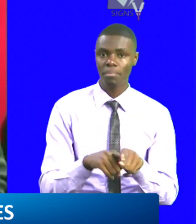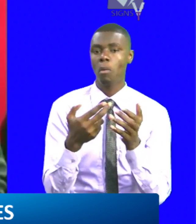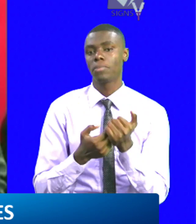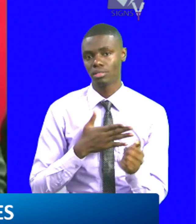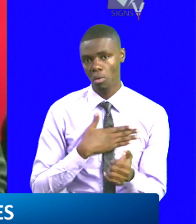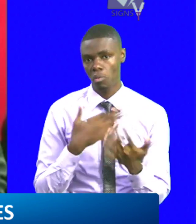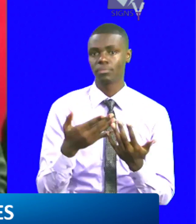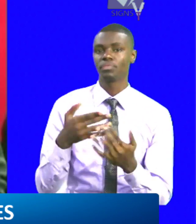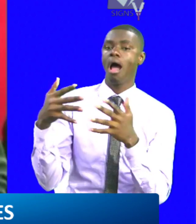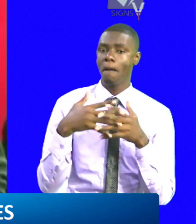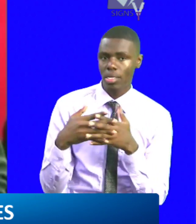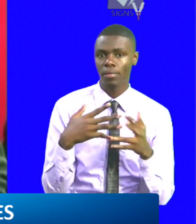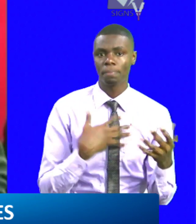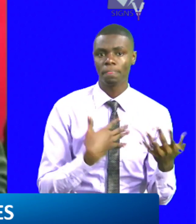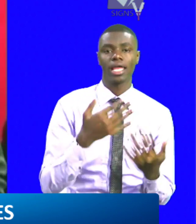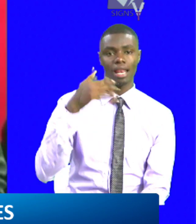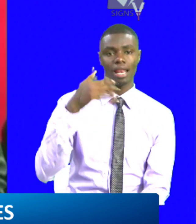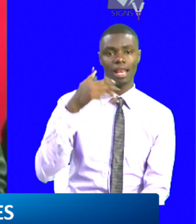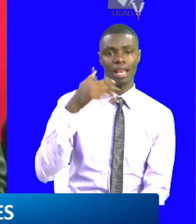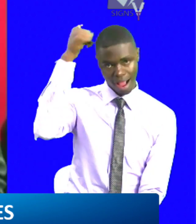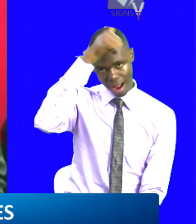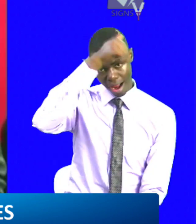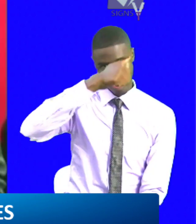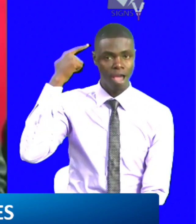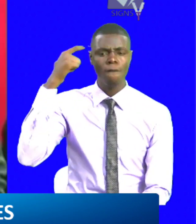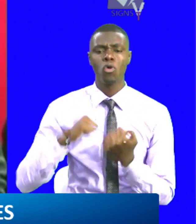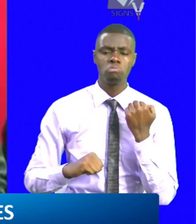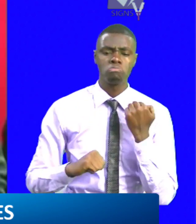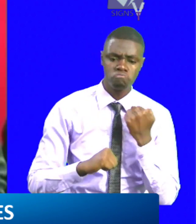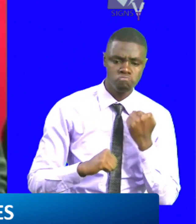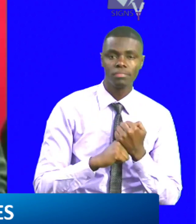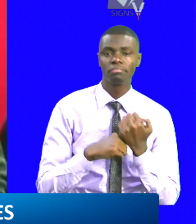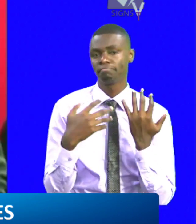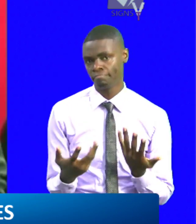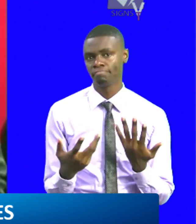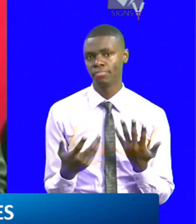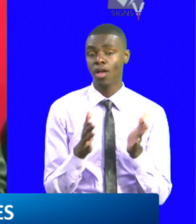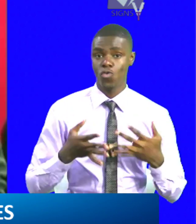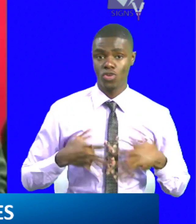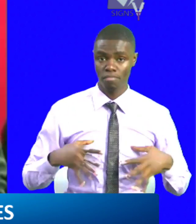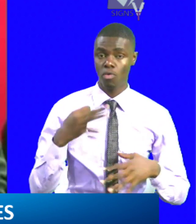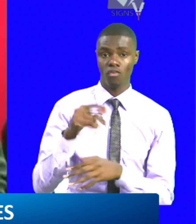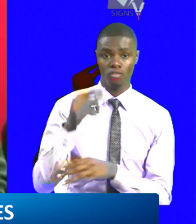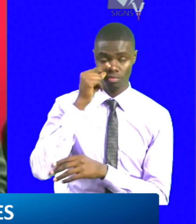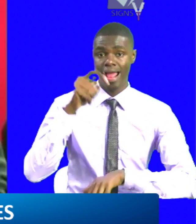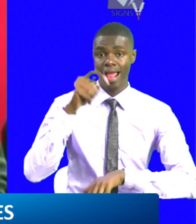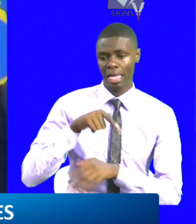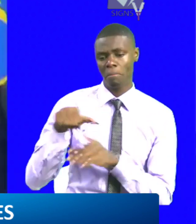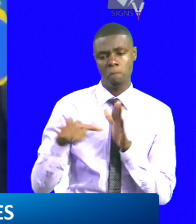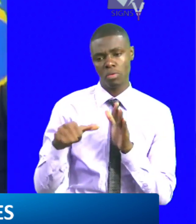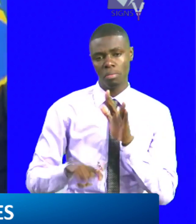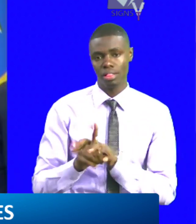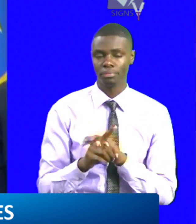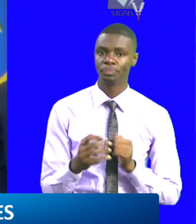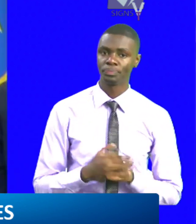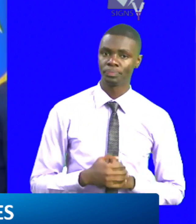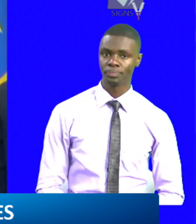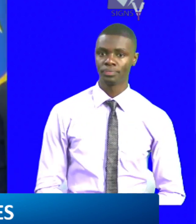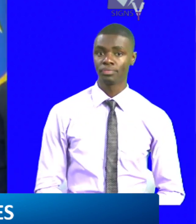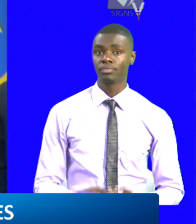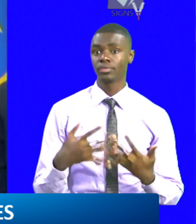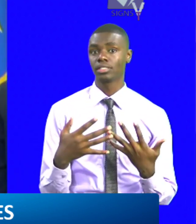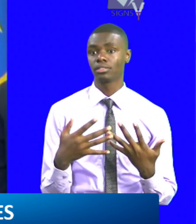and the Sahel, humanitarian assistance should also be extended to the neighboring nations with a particular focus on the